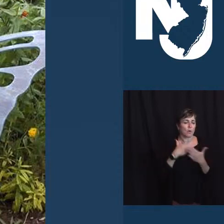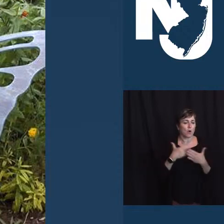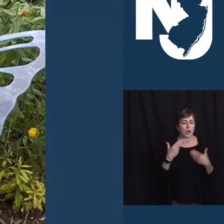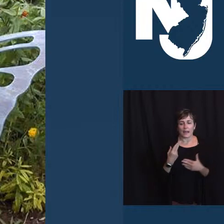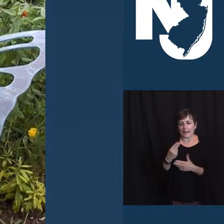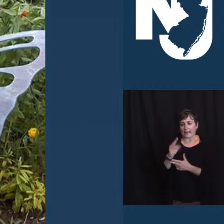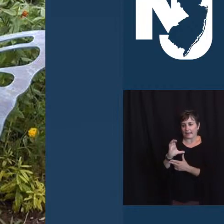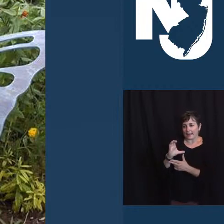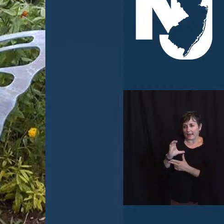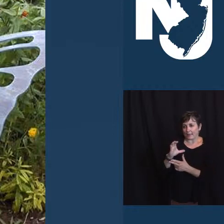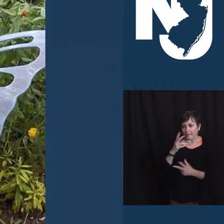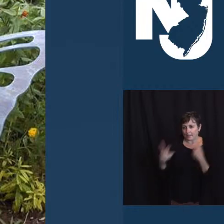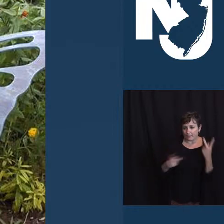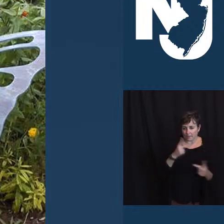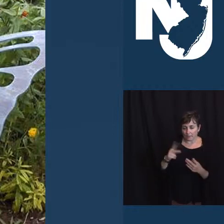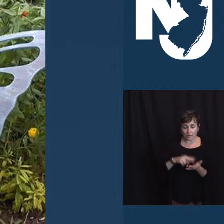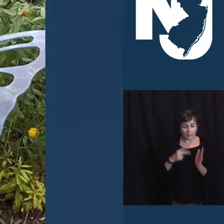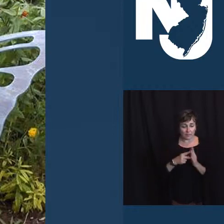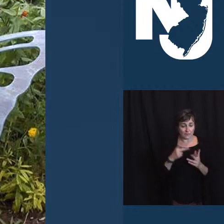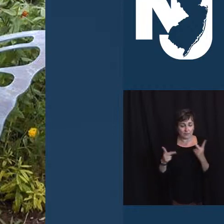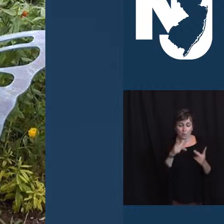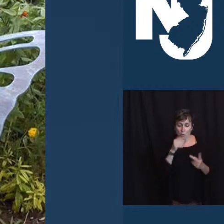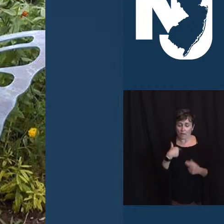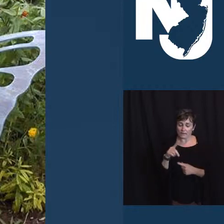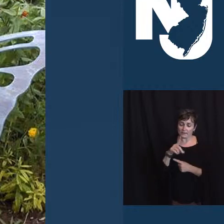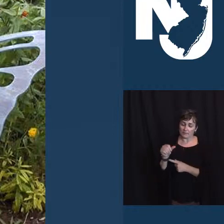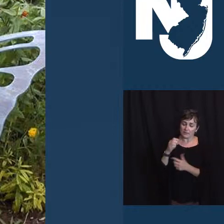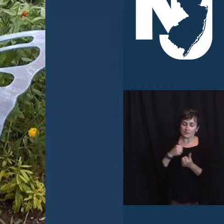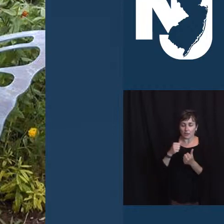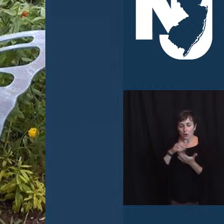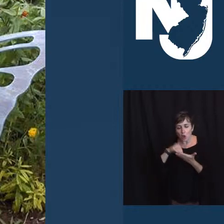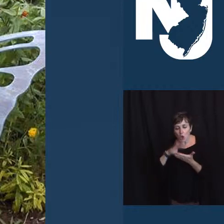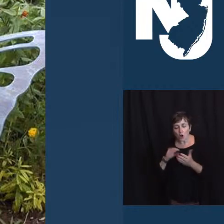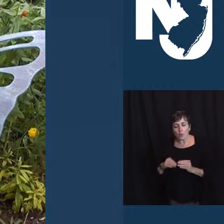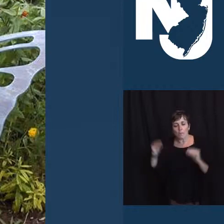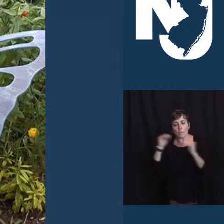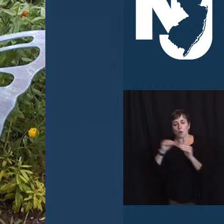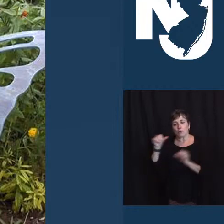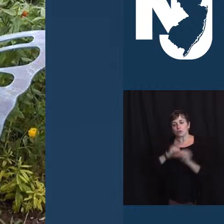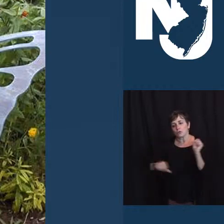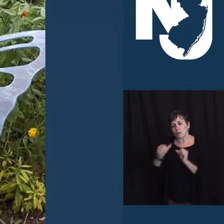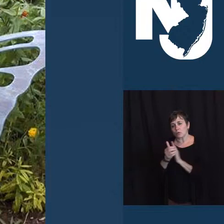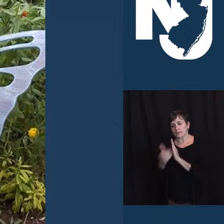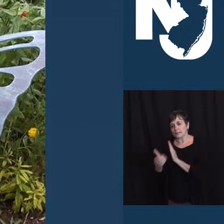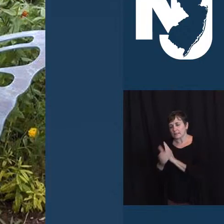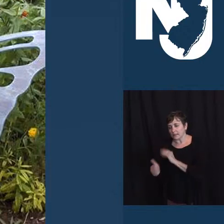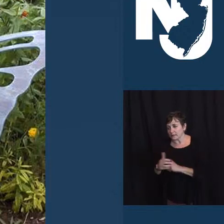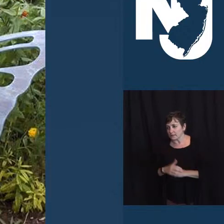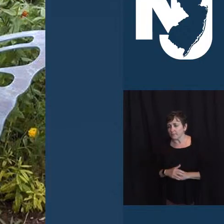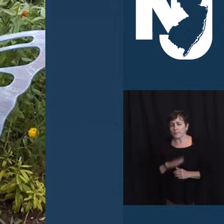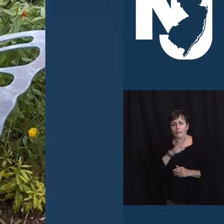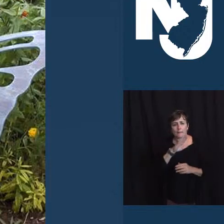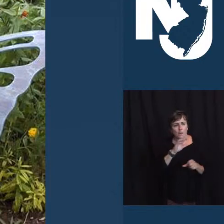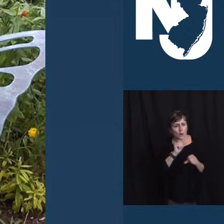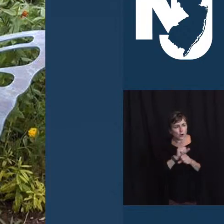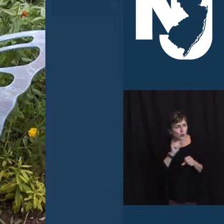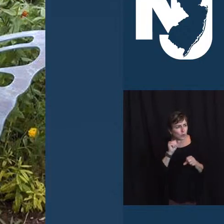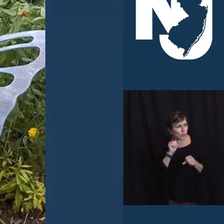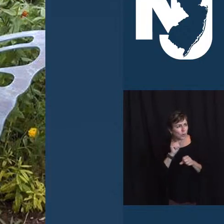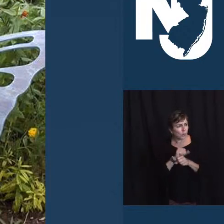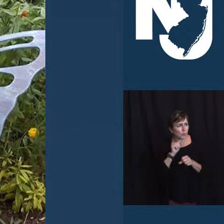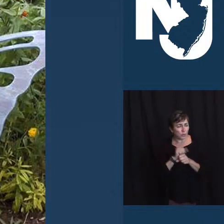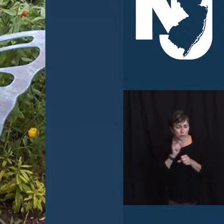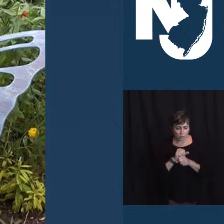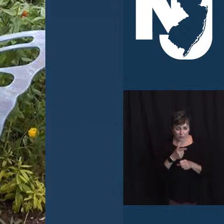gives individuals with disabilities greater social skills. Her work earned her their Volunteer of the